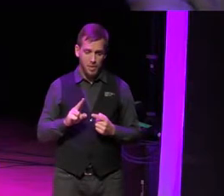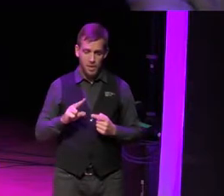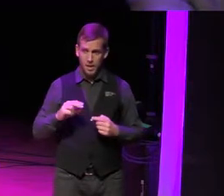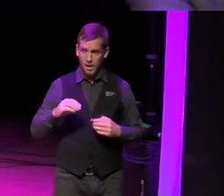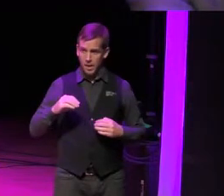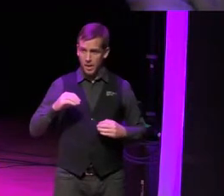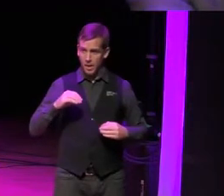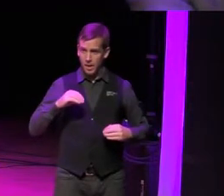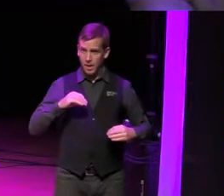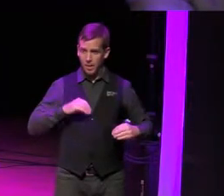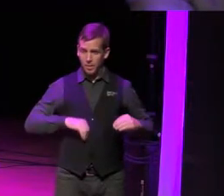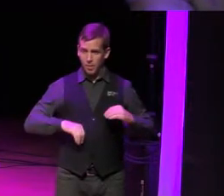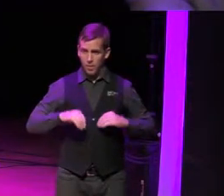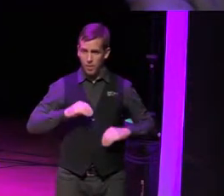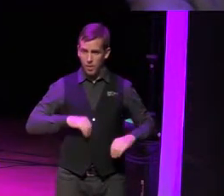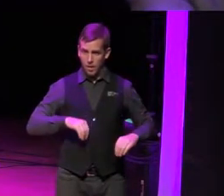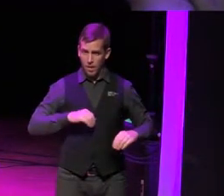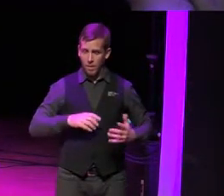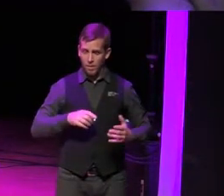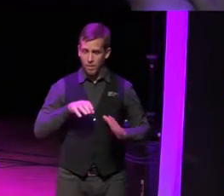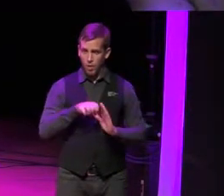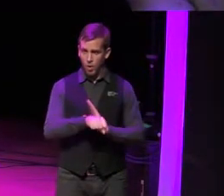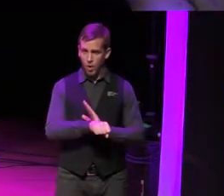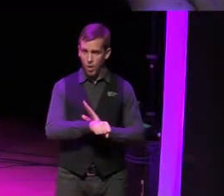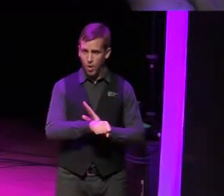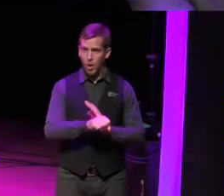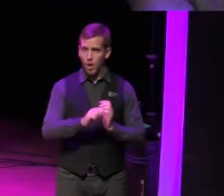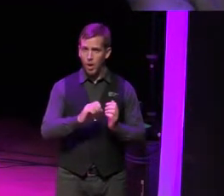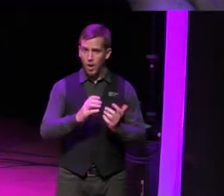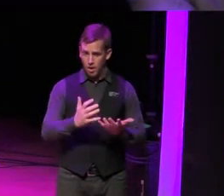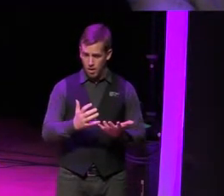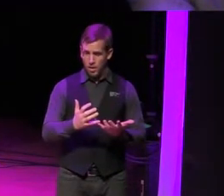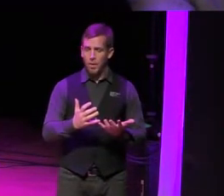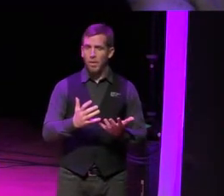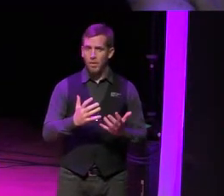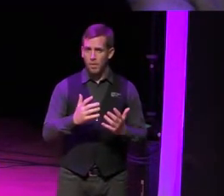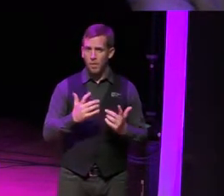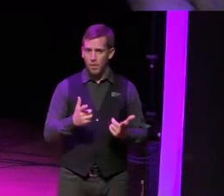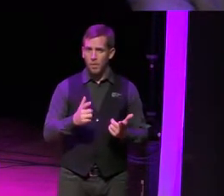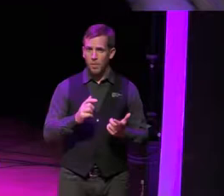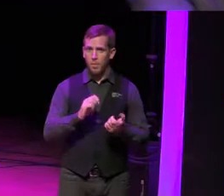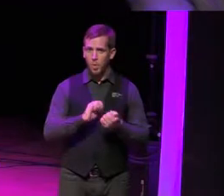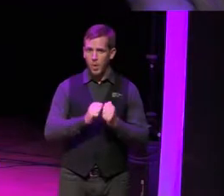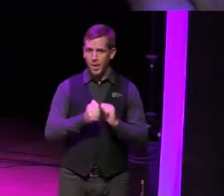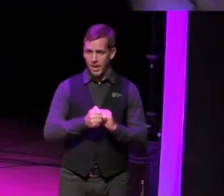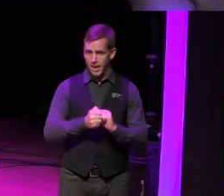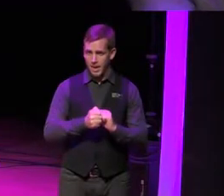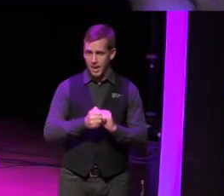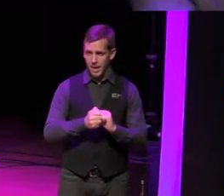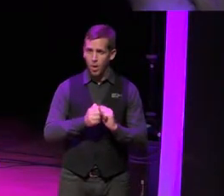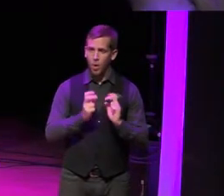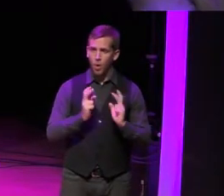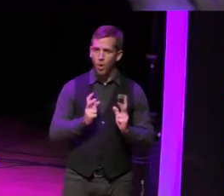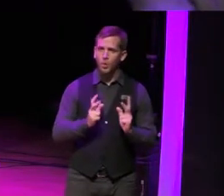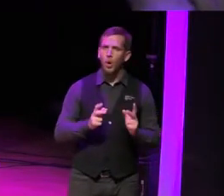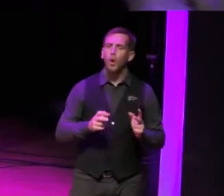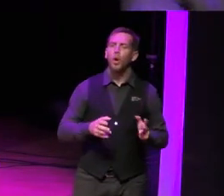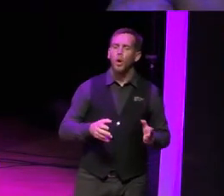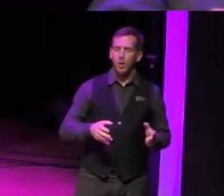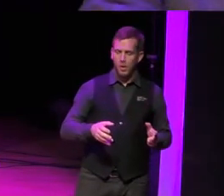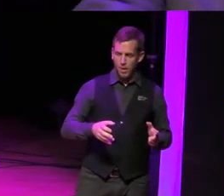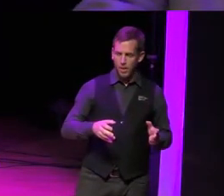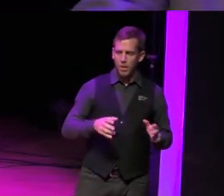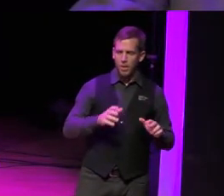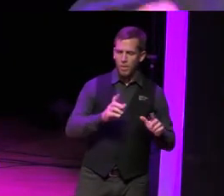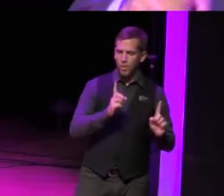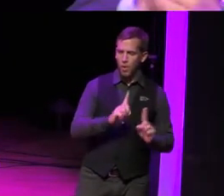distorts public policy, it also erodes public trust. To the extent that even when there's